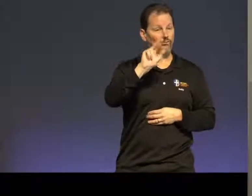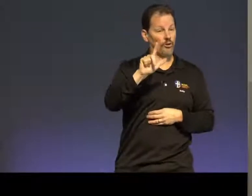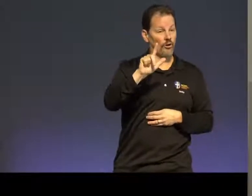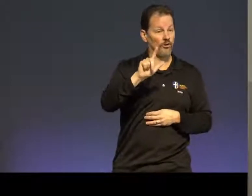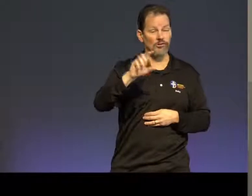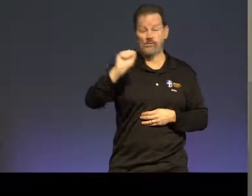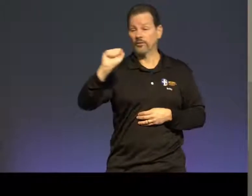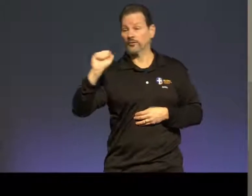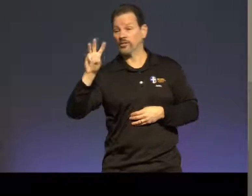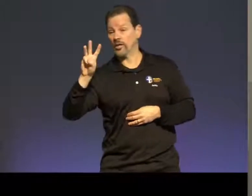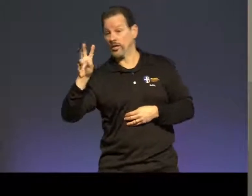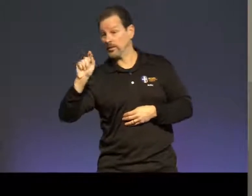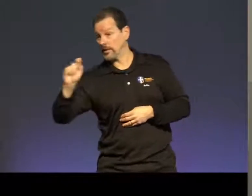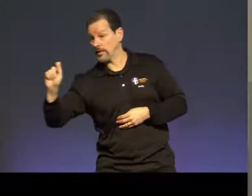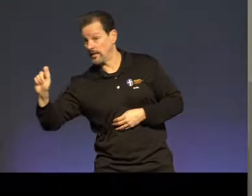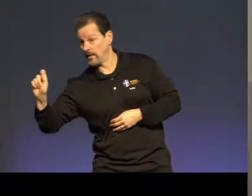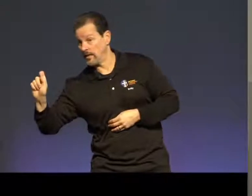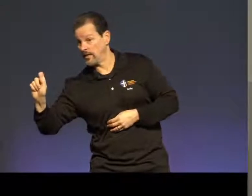looking at?